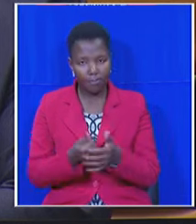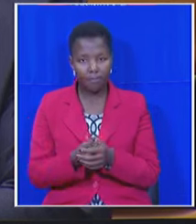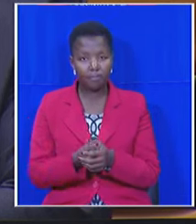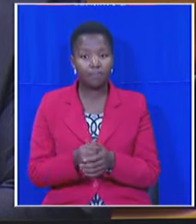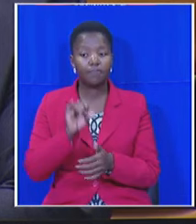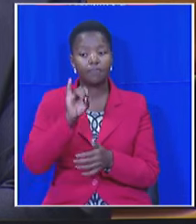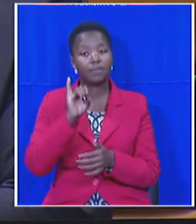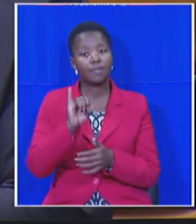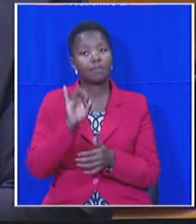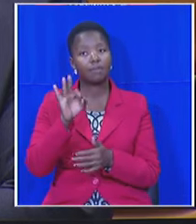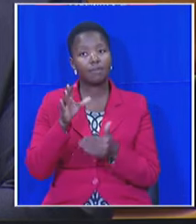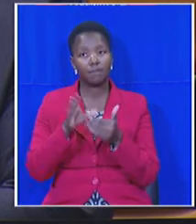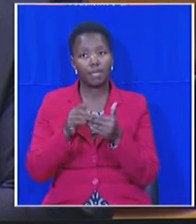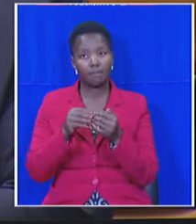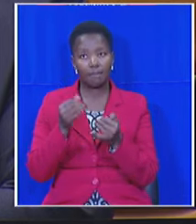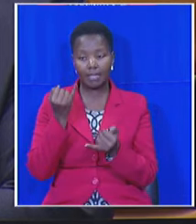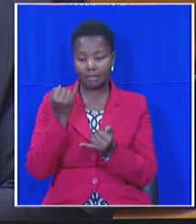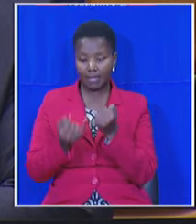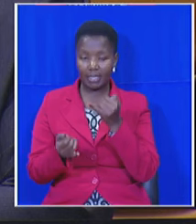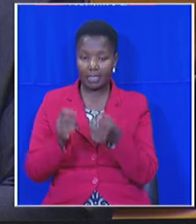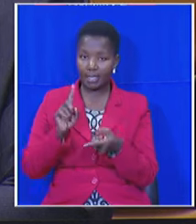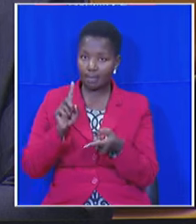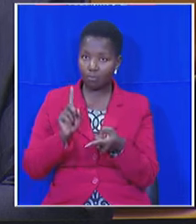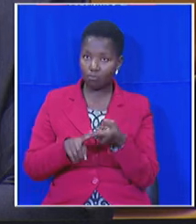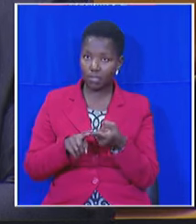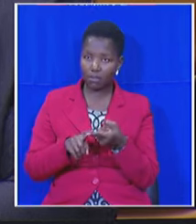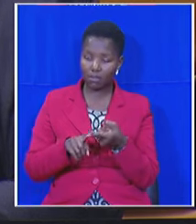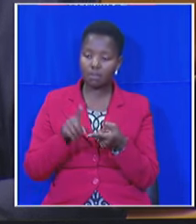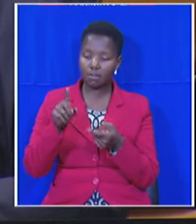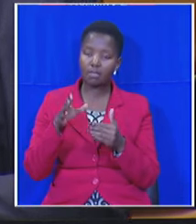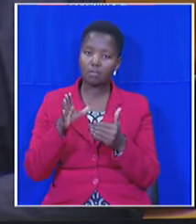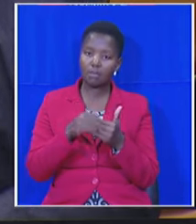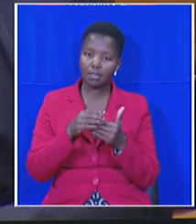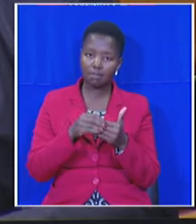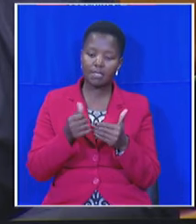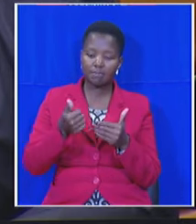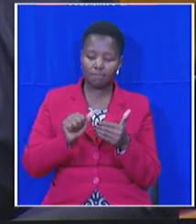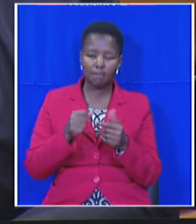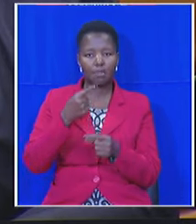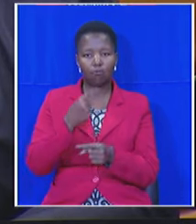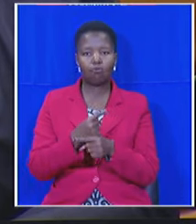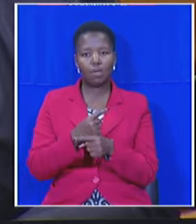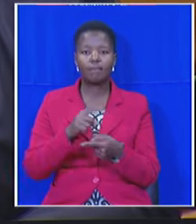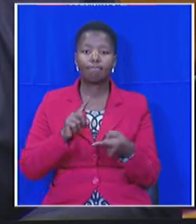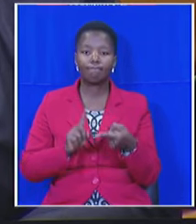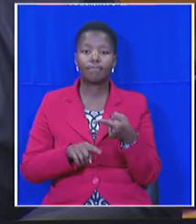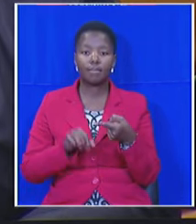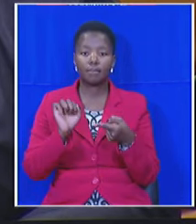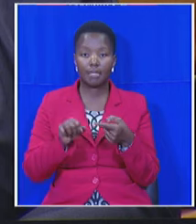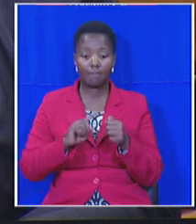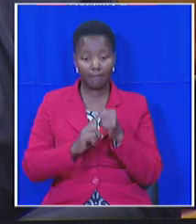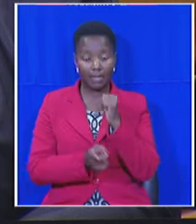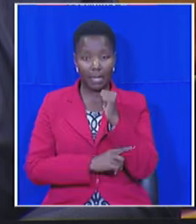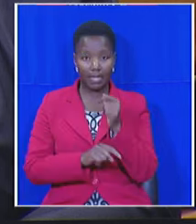a member inadvertently presses the wrong button, the member may thereafter press the correct button. The last